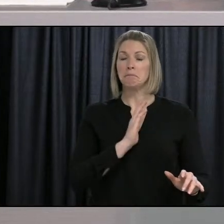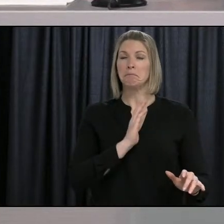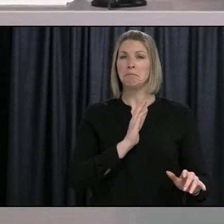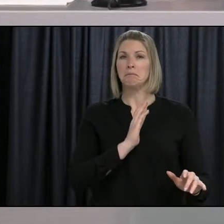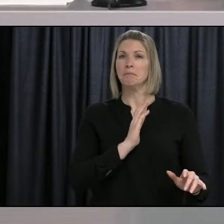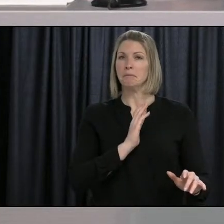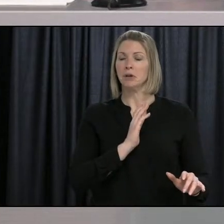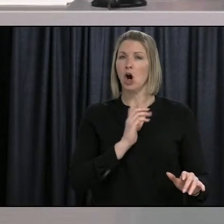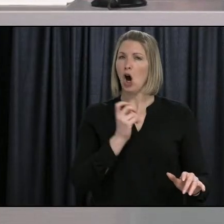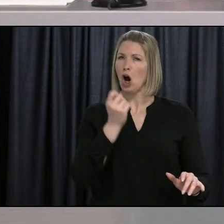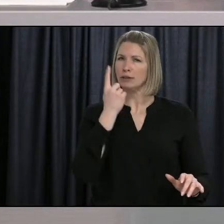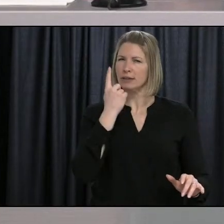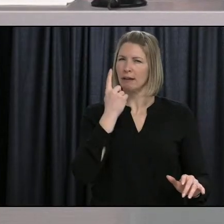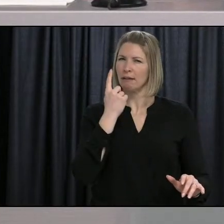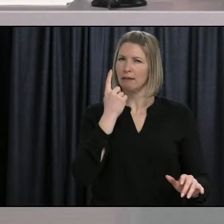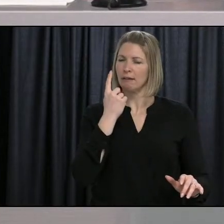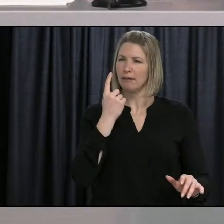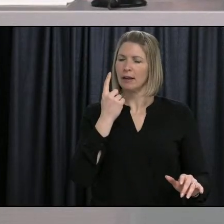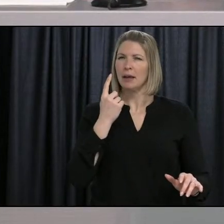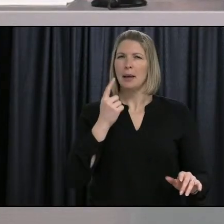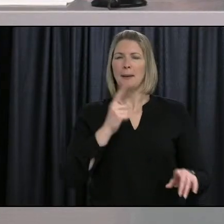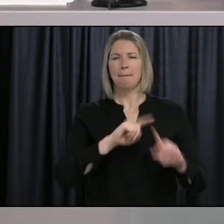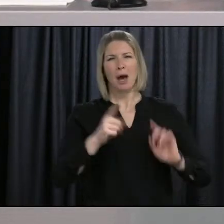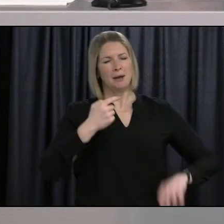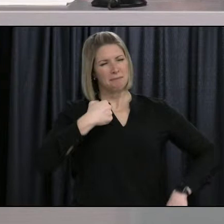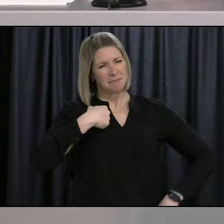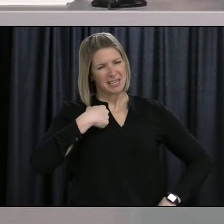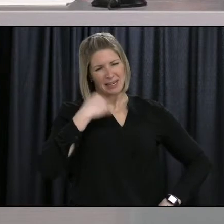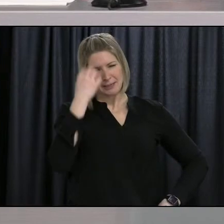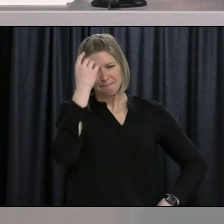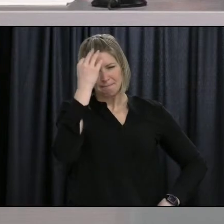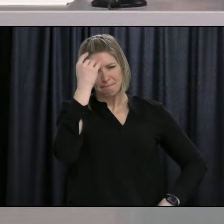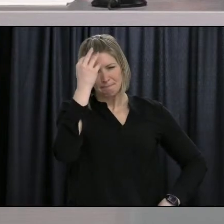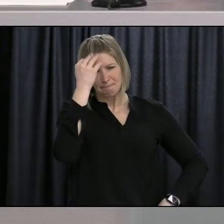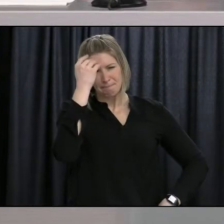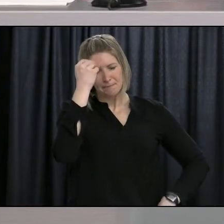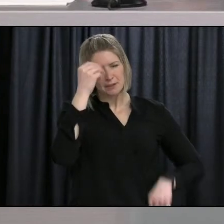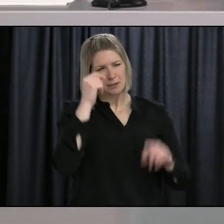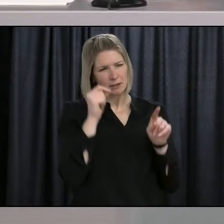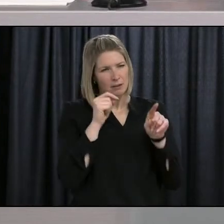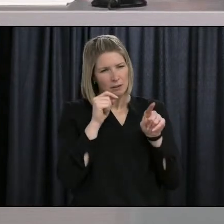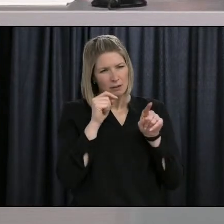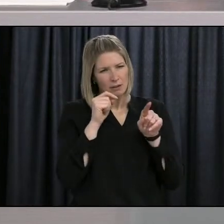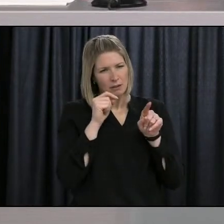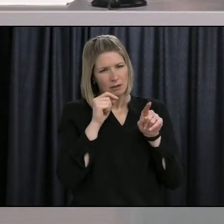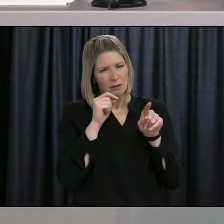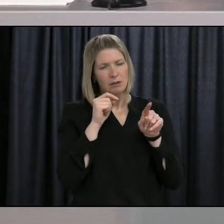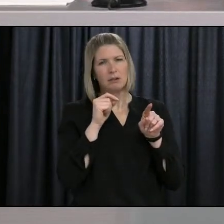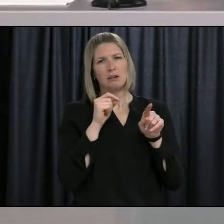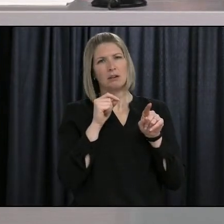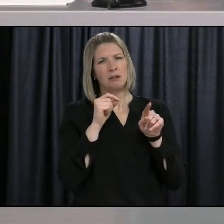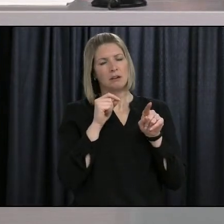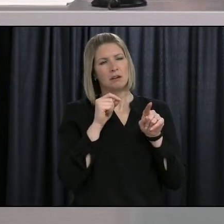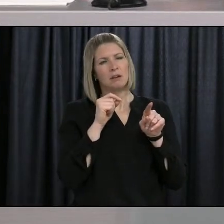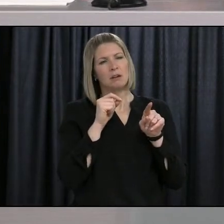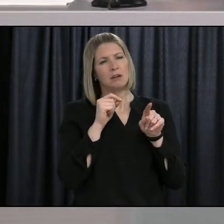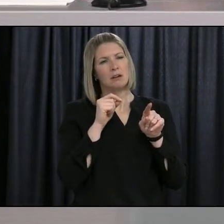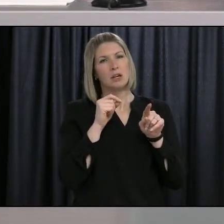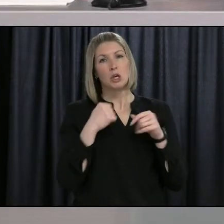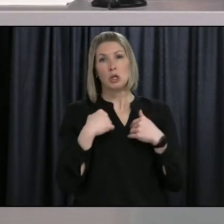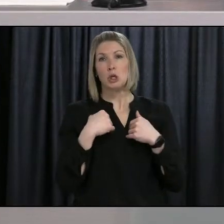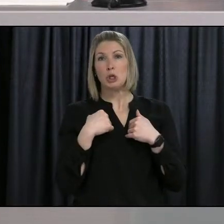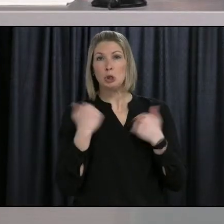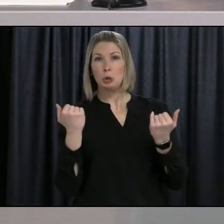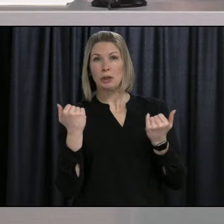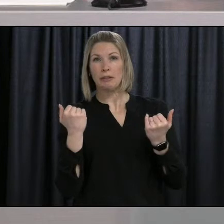even 20 to 40. But there's something in me that says there might be significance to understanding whether somebody is, when we're a youth, if